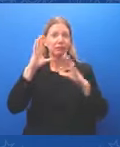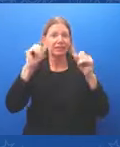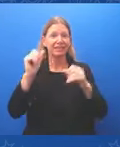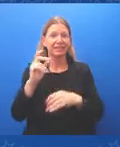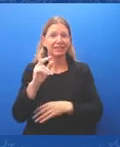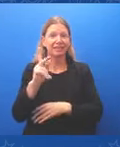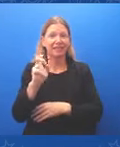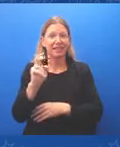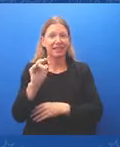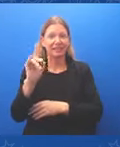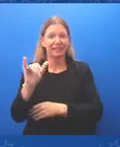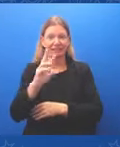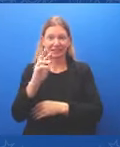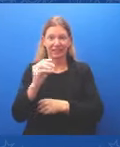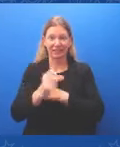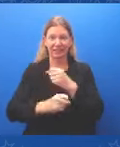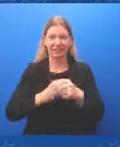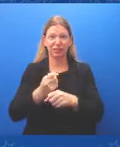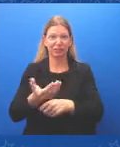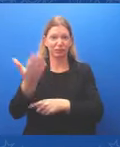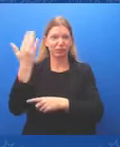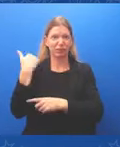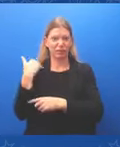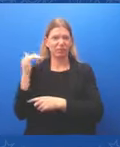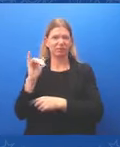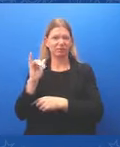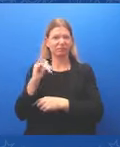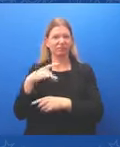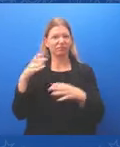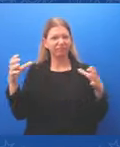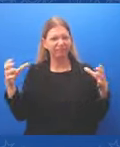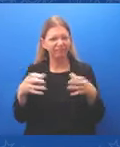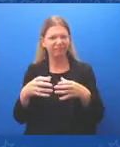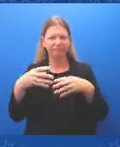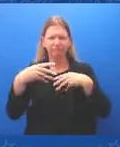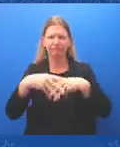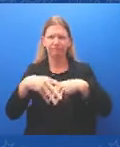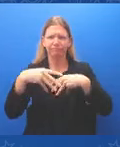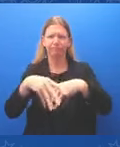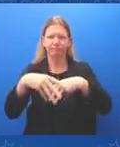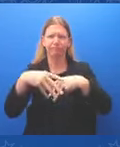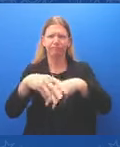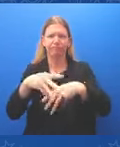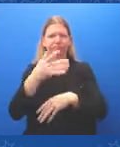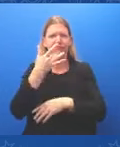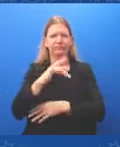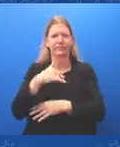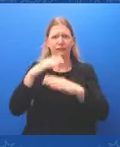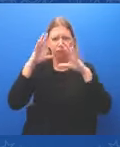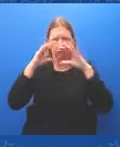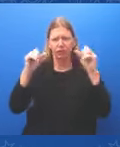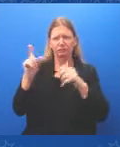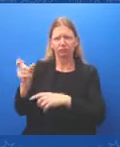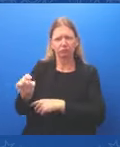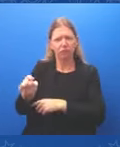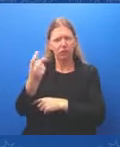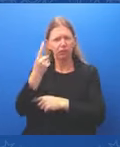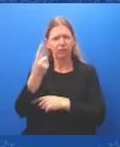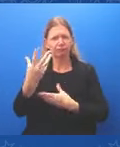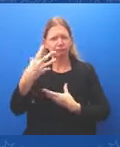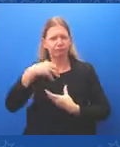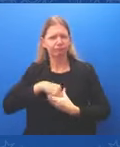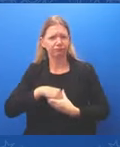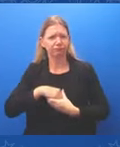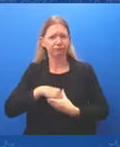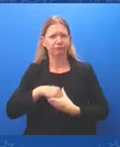who understands that to his core, a president who is helping to lead the way. And now it is my honor to introduce to you the President